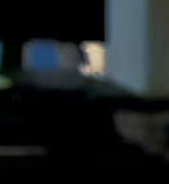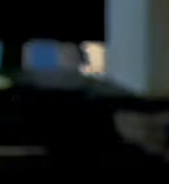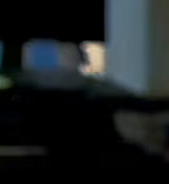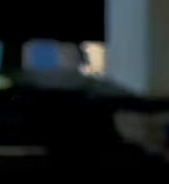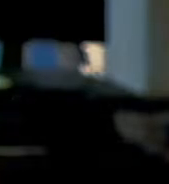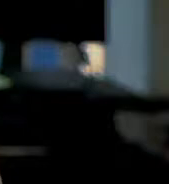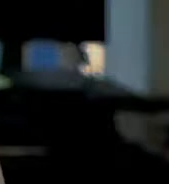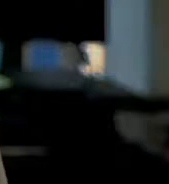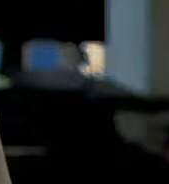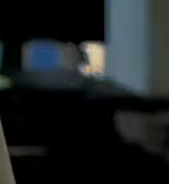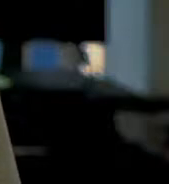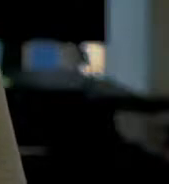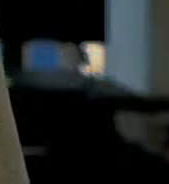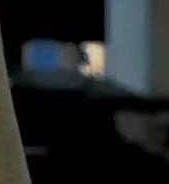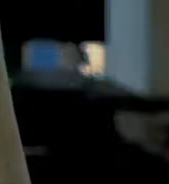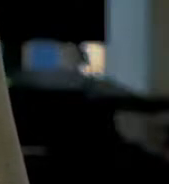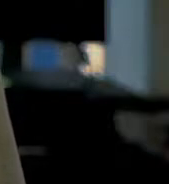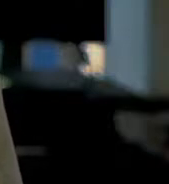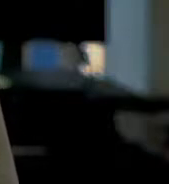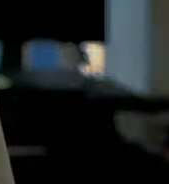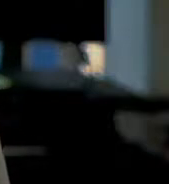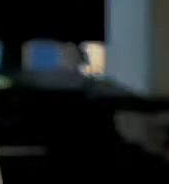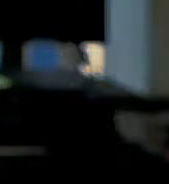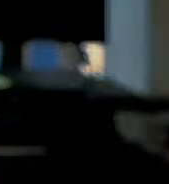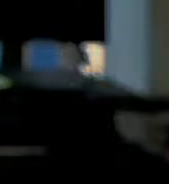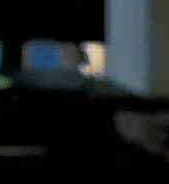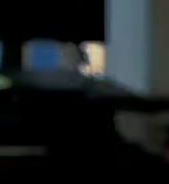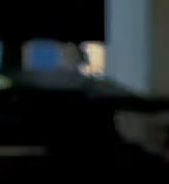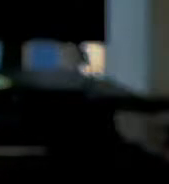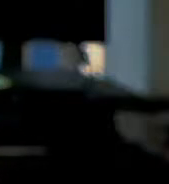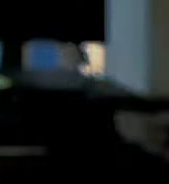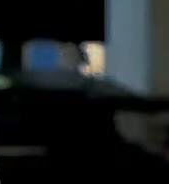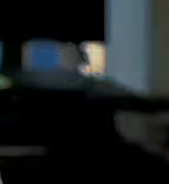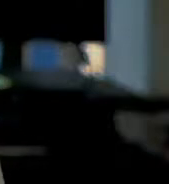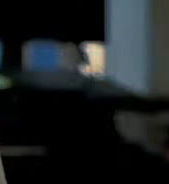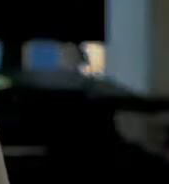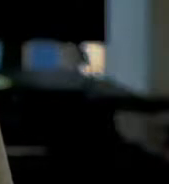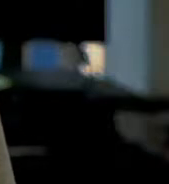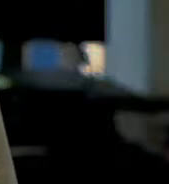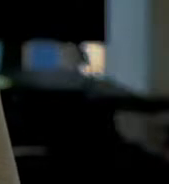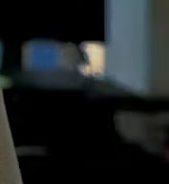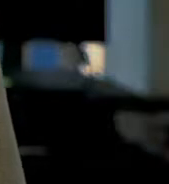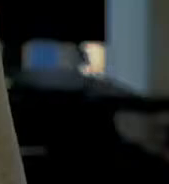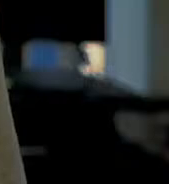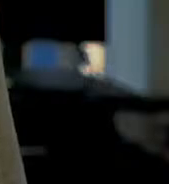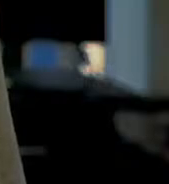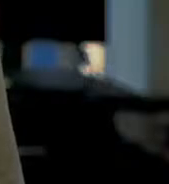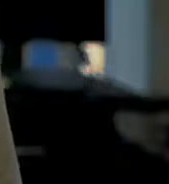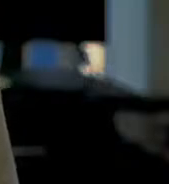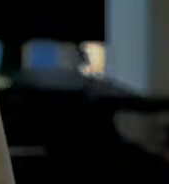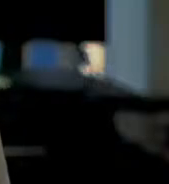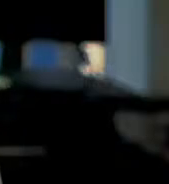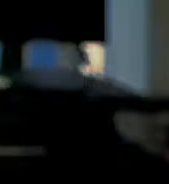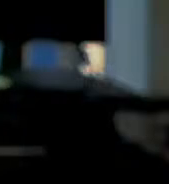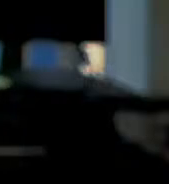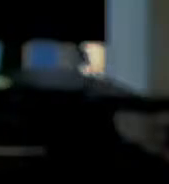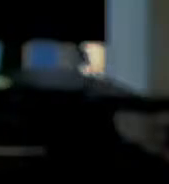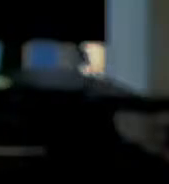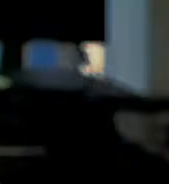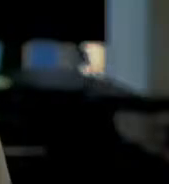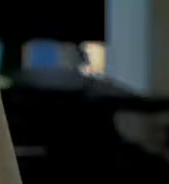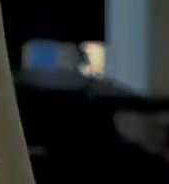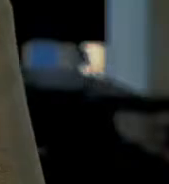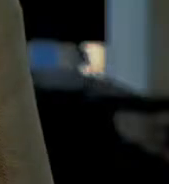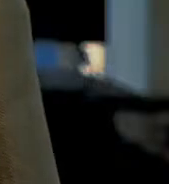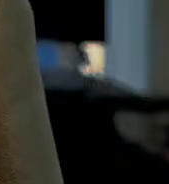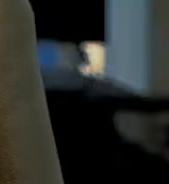all. However, this is only half of your journey. The part that most likely